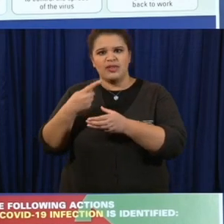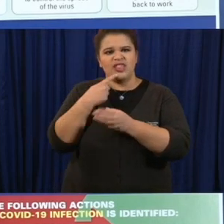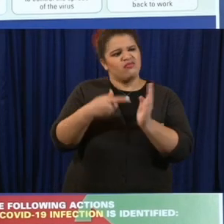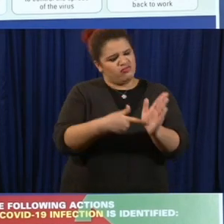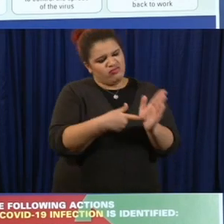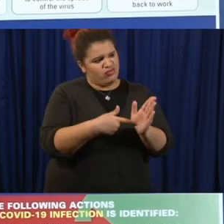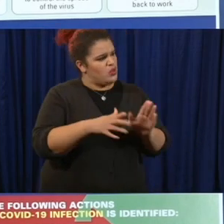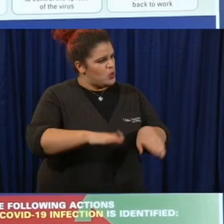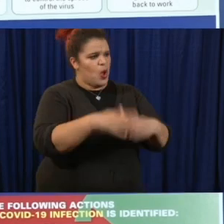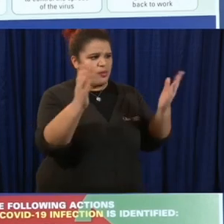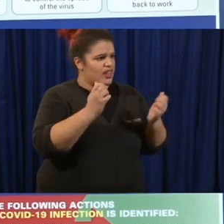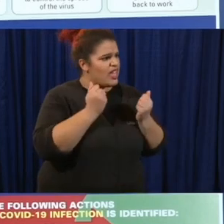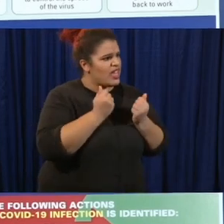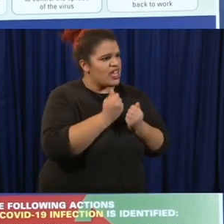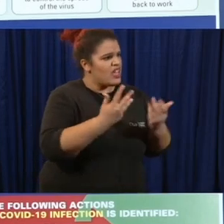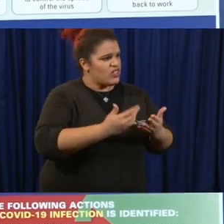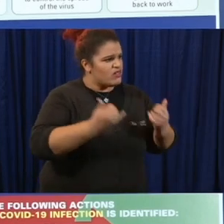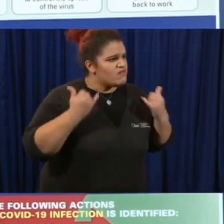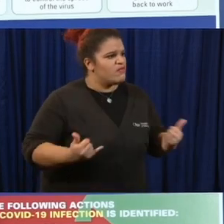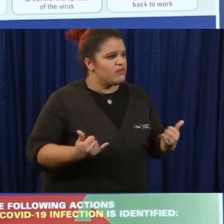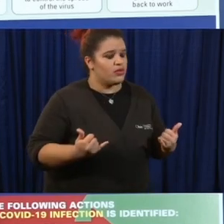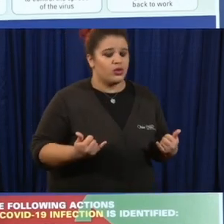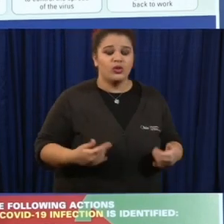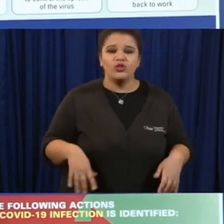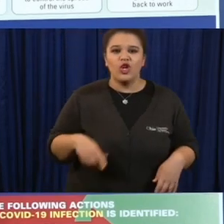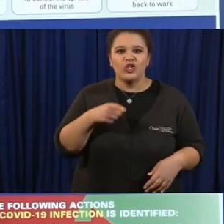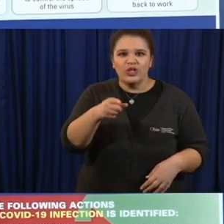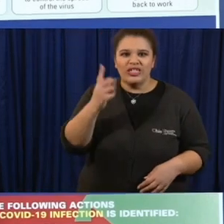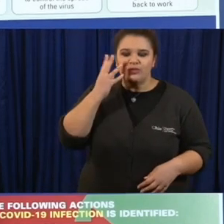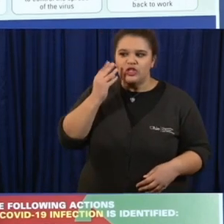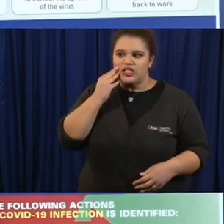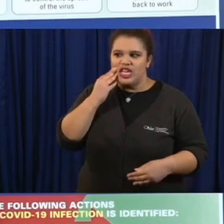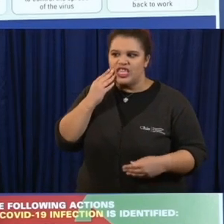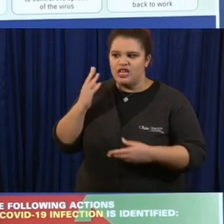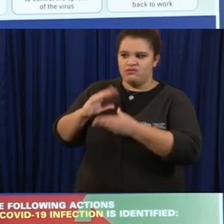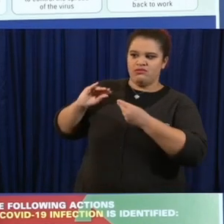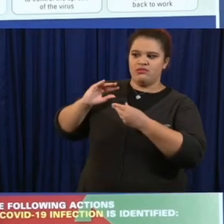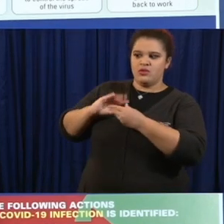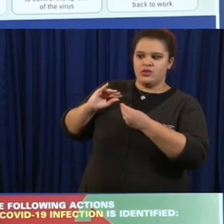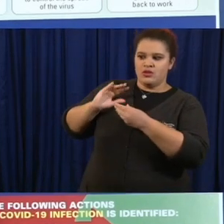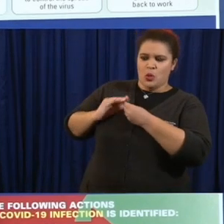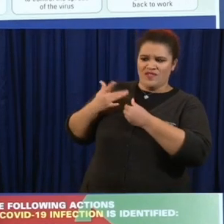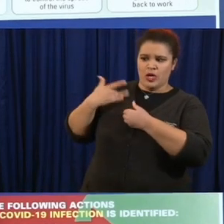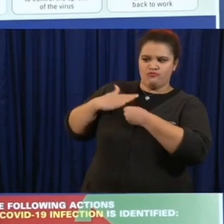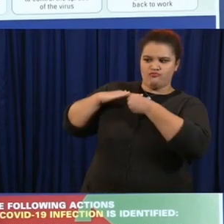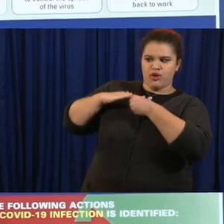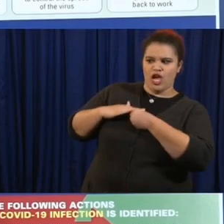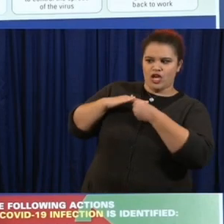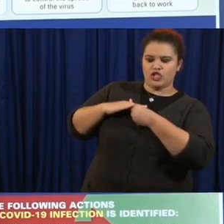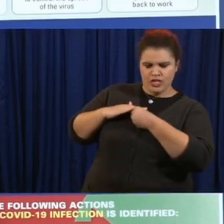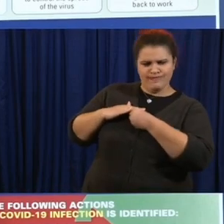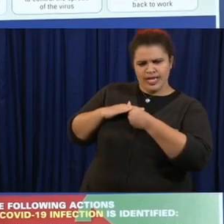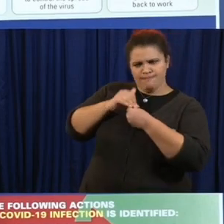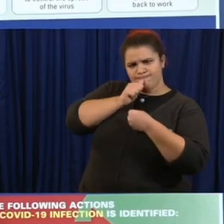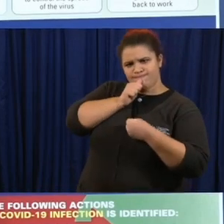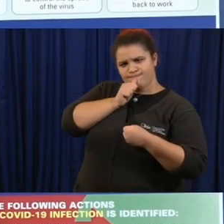pressure? And what's the rationale of waiting 2 more weeks to open retail?